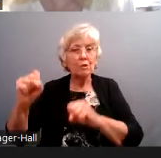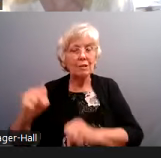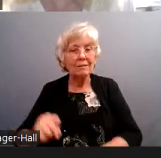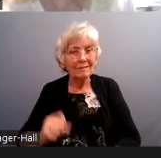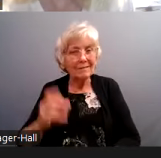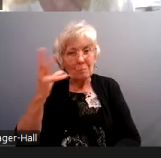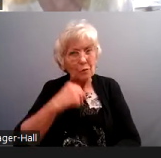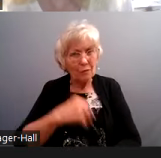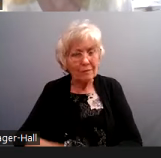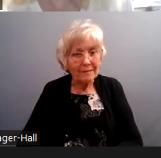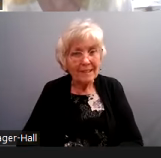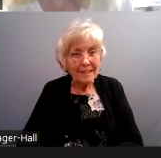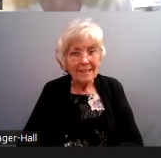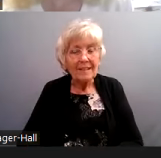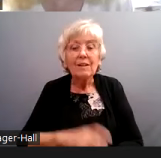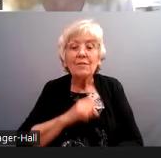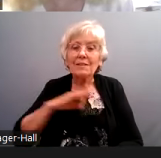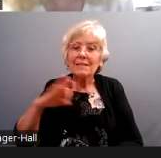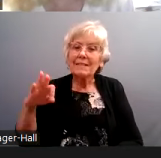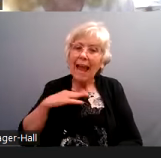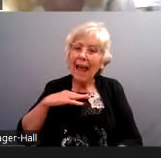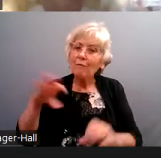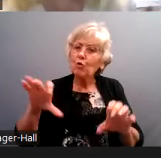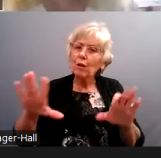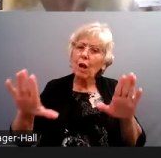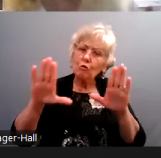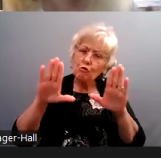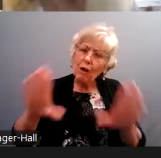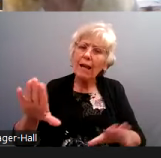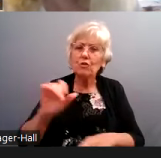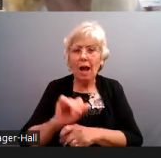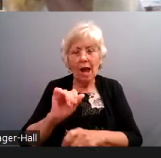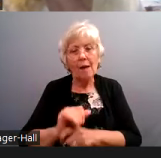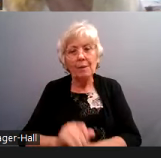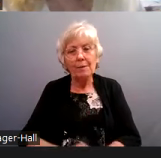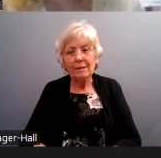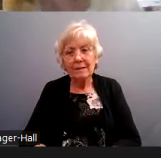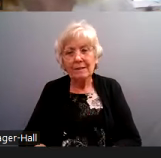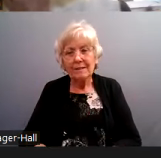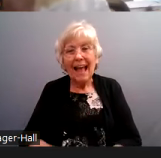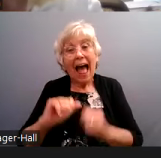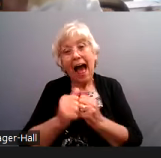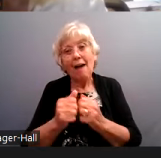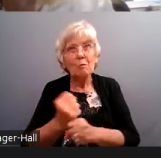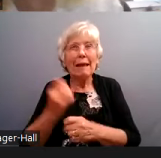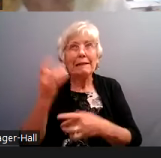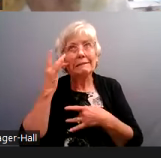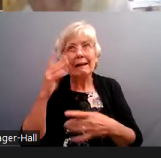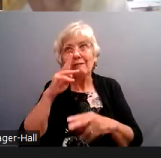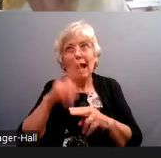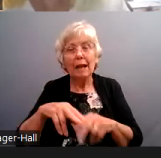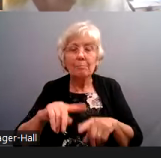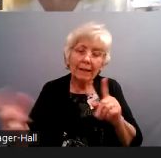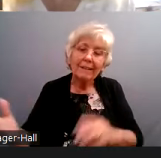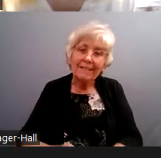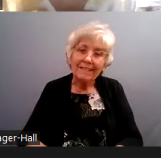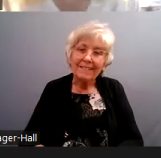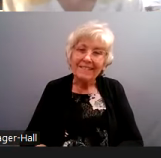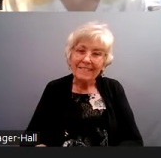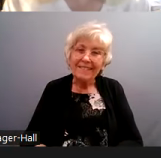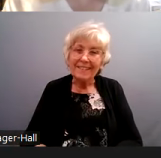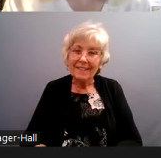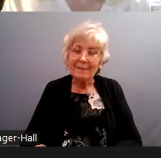is doing a really great job of, I mean, how do you make it fun? But but of really Right, giving yeah, those